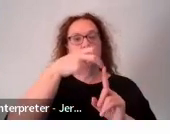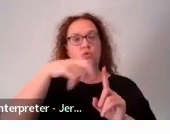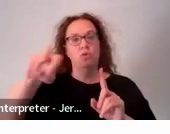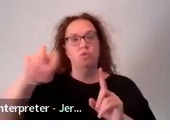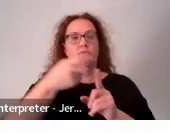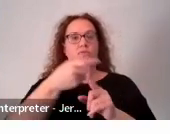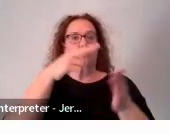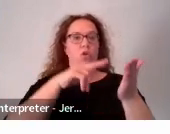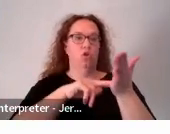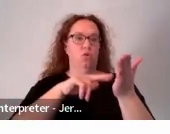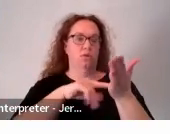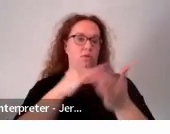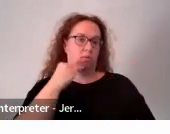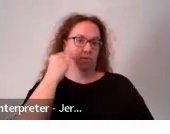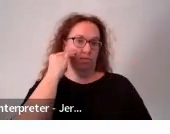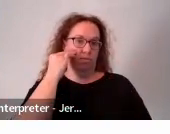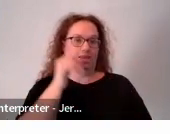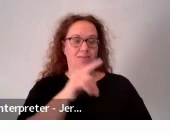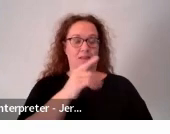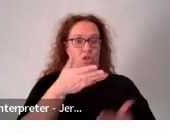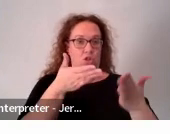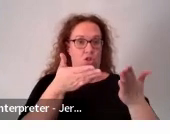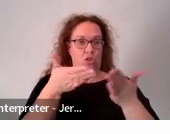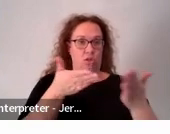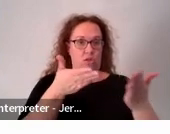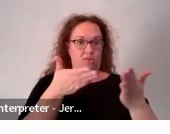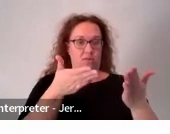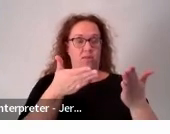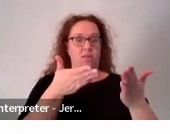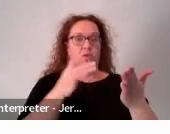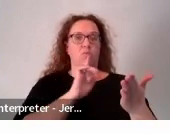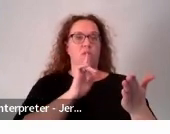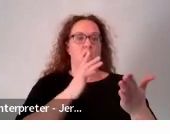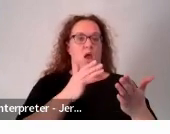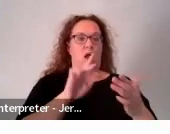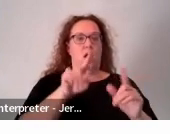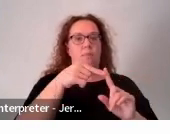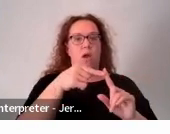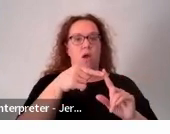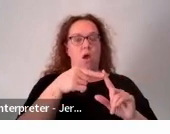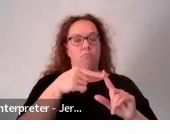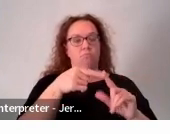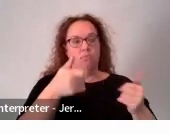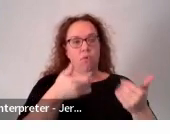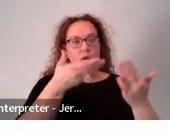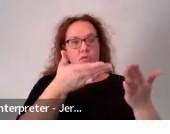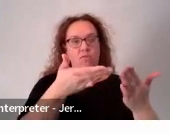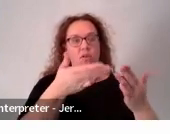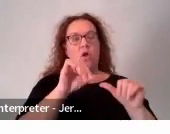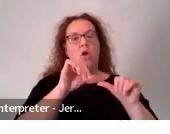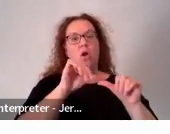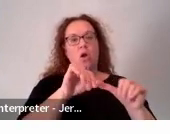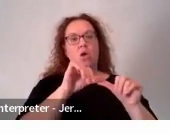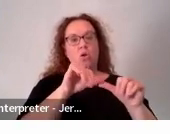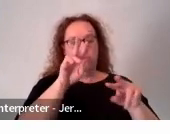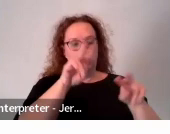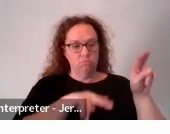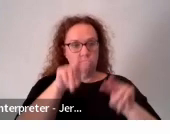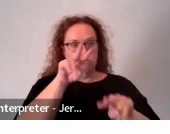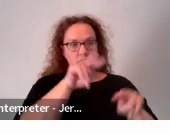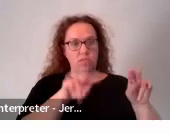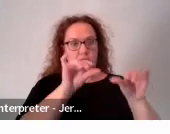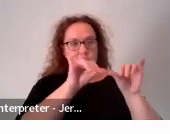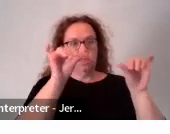nursing home. This service is really about offering ongoing vital sign and symptom monitoring